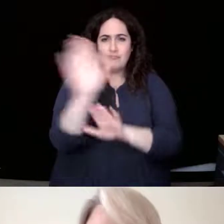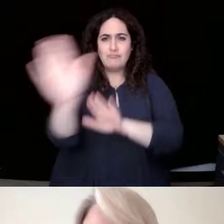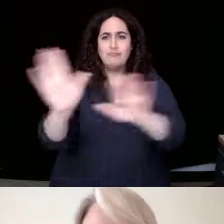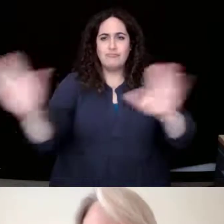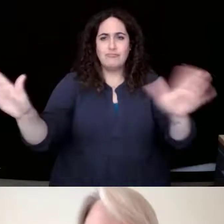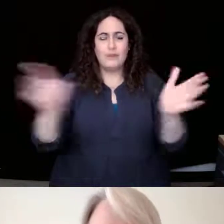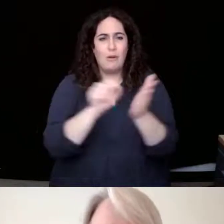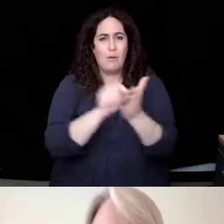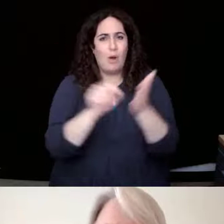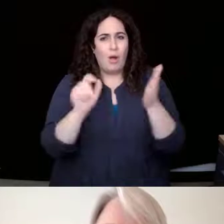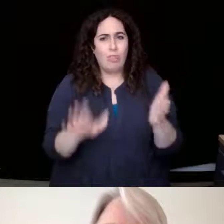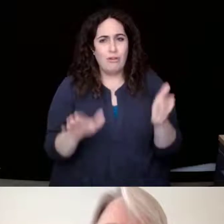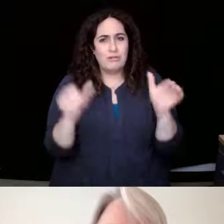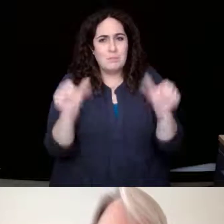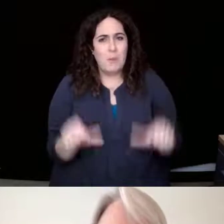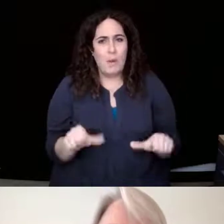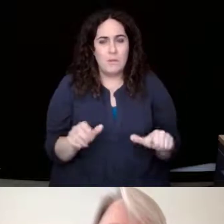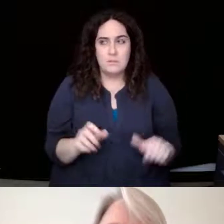by that.